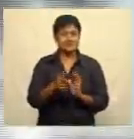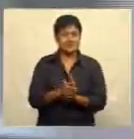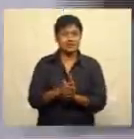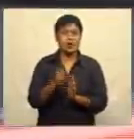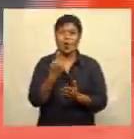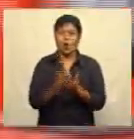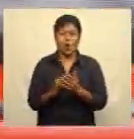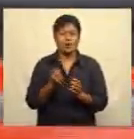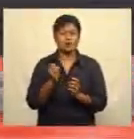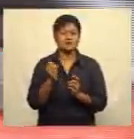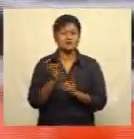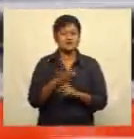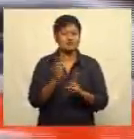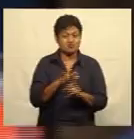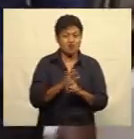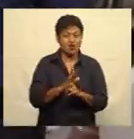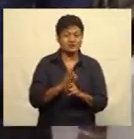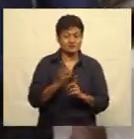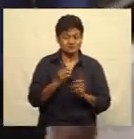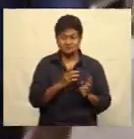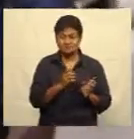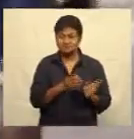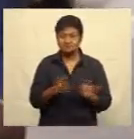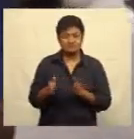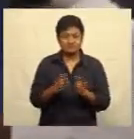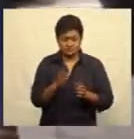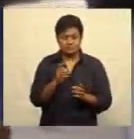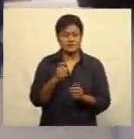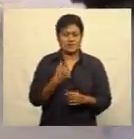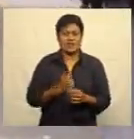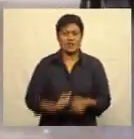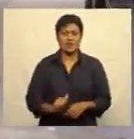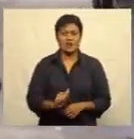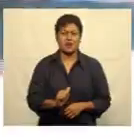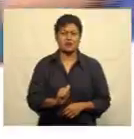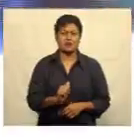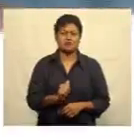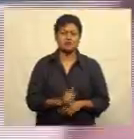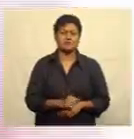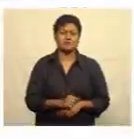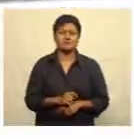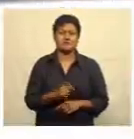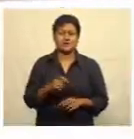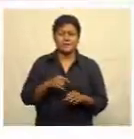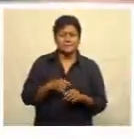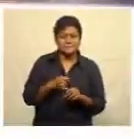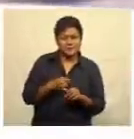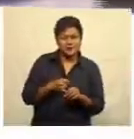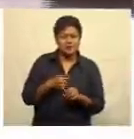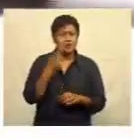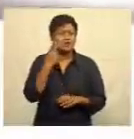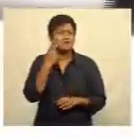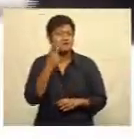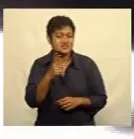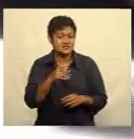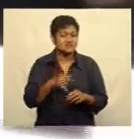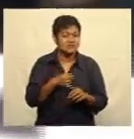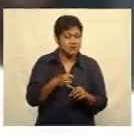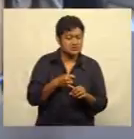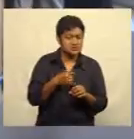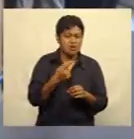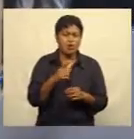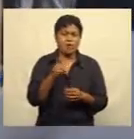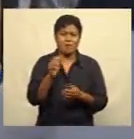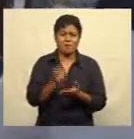purposes will be allowed. This means people will be allowed to access medical services, visit the pharmacy, or buy essential items from shops